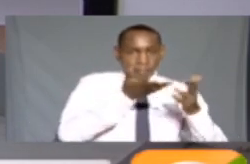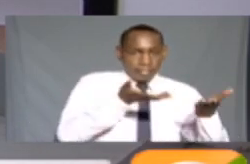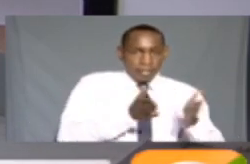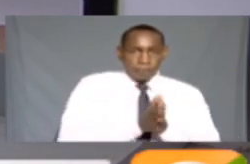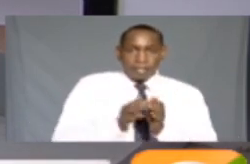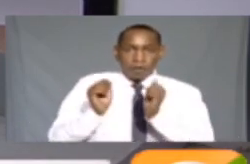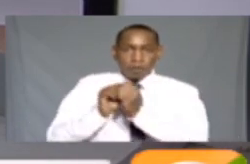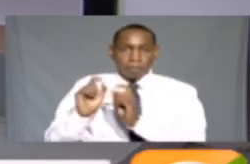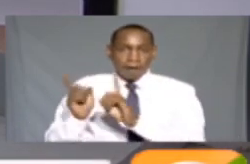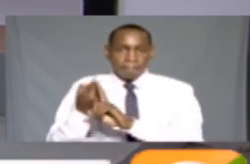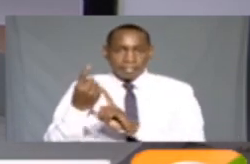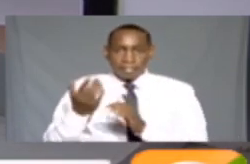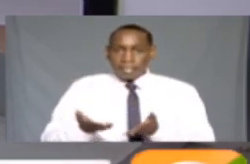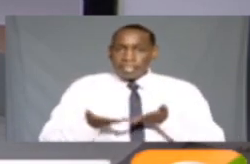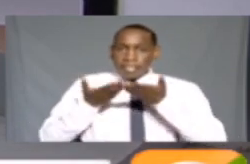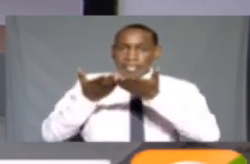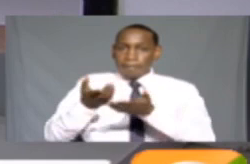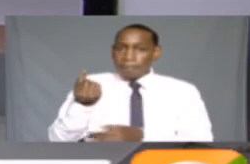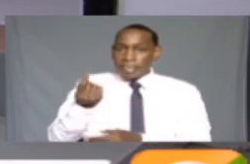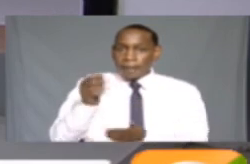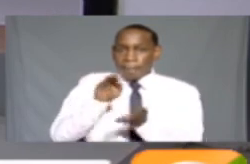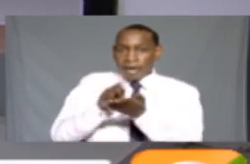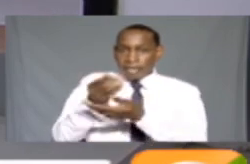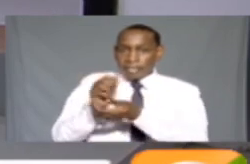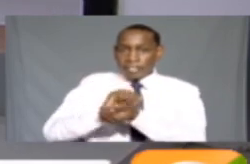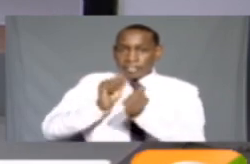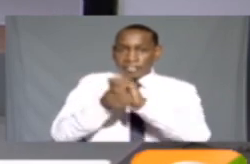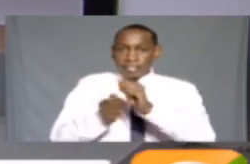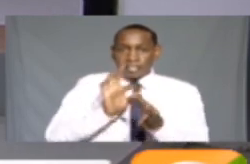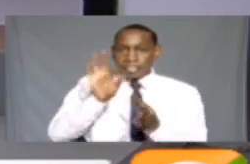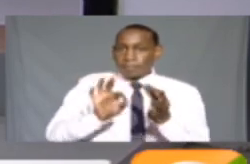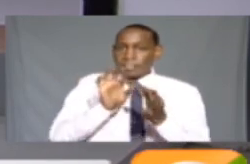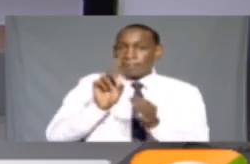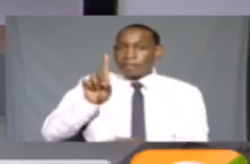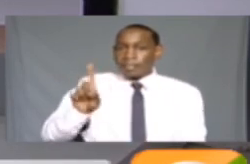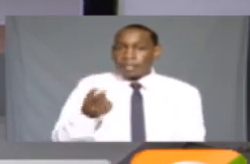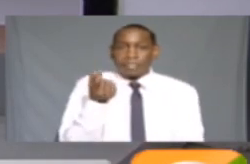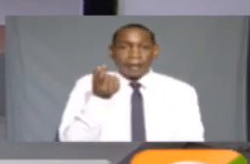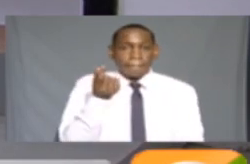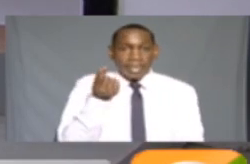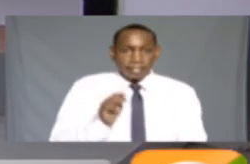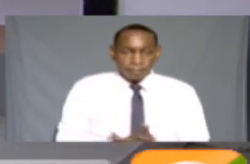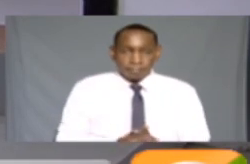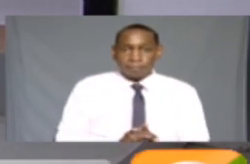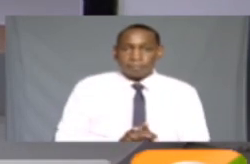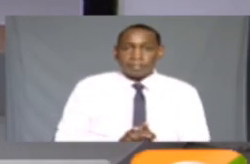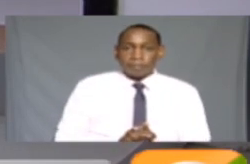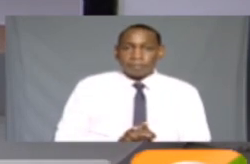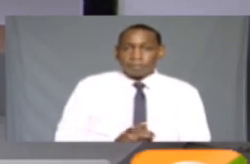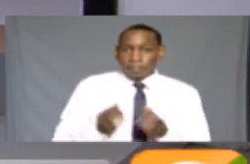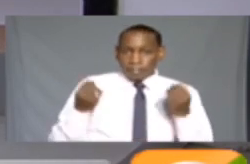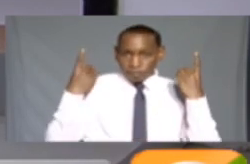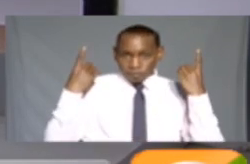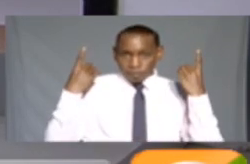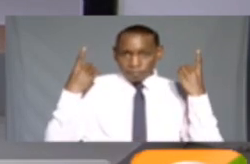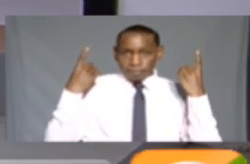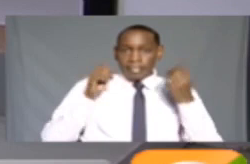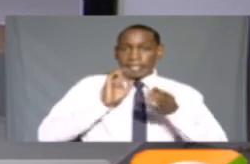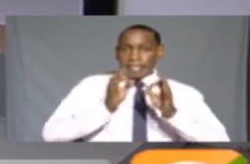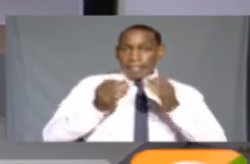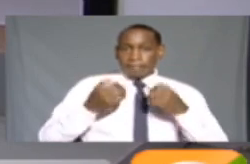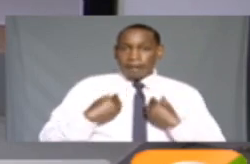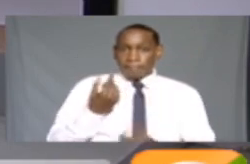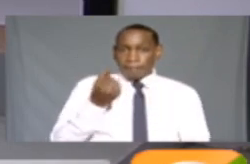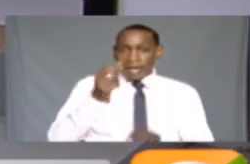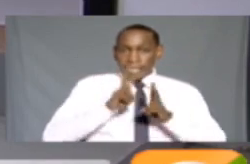the 1st, to take your money to the bank and change it, particularly the 1,000 shilling note. That's what we're talking about, right? So if you have